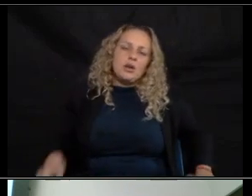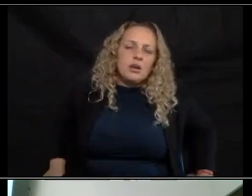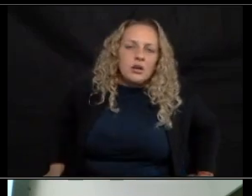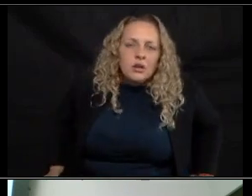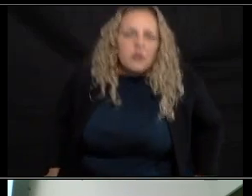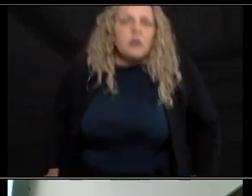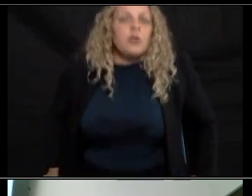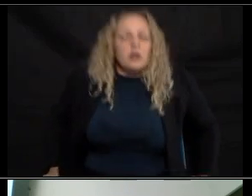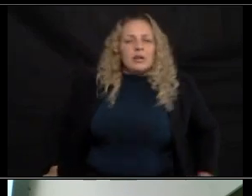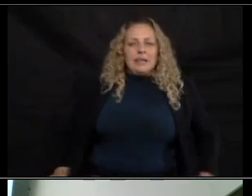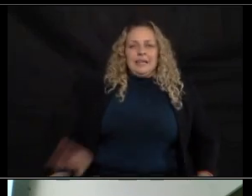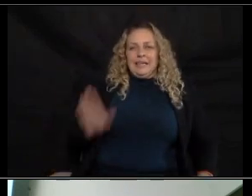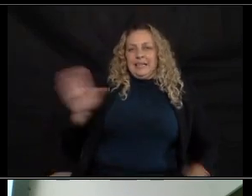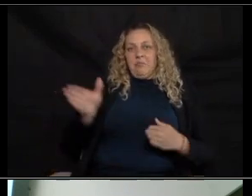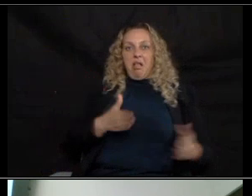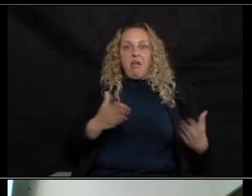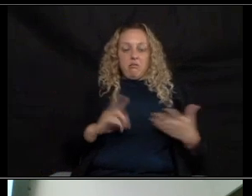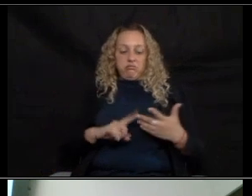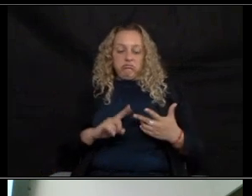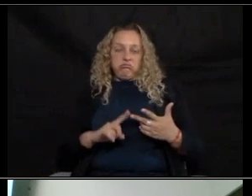what is his plan.